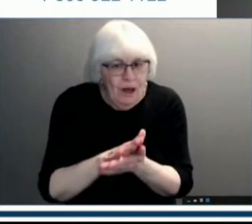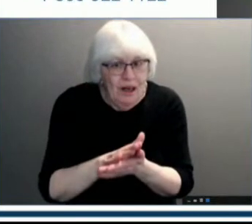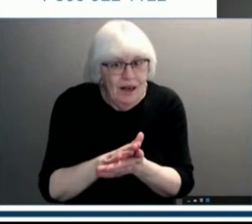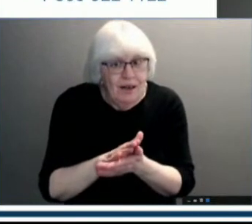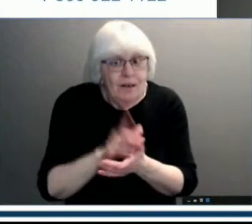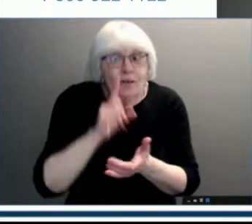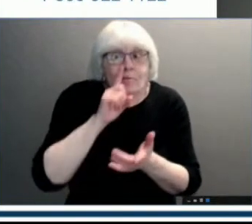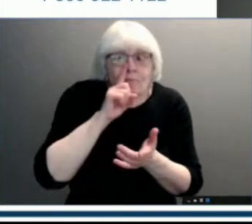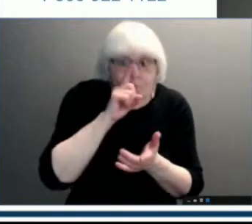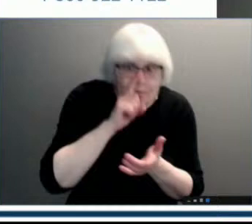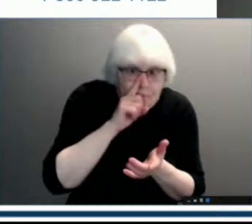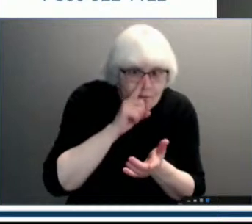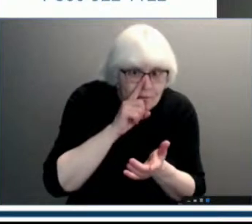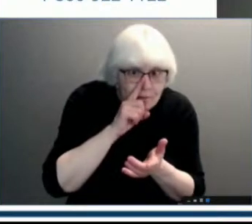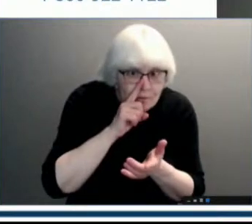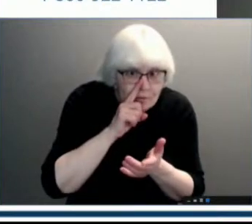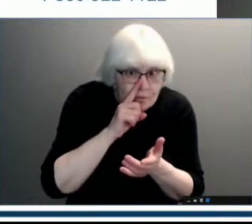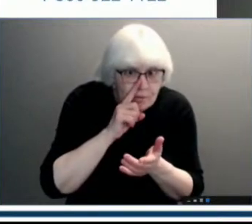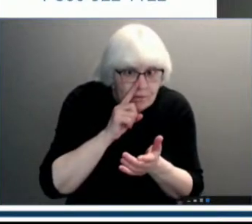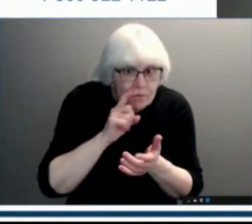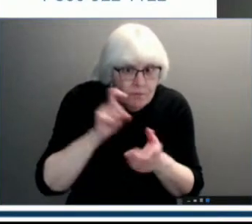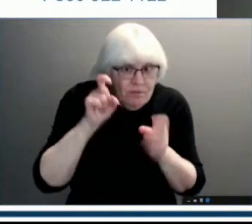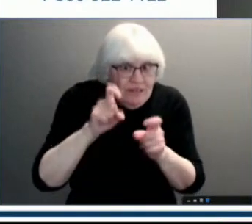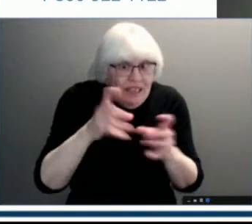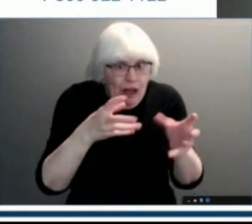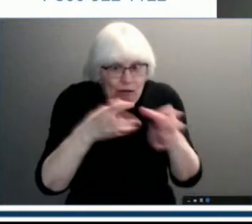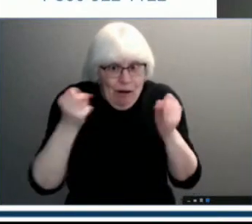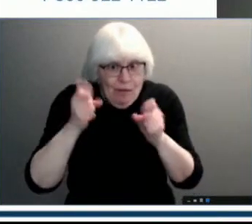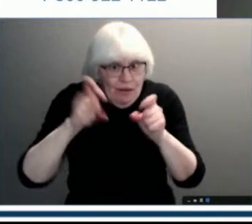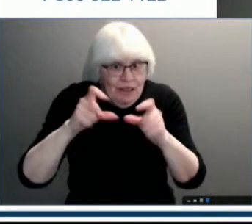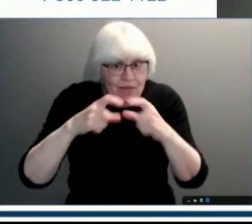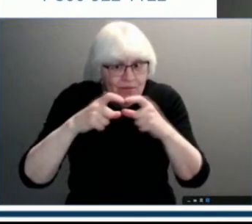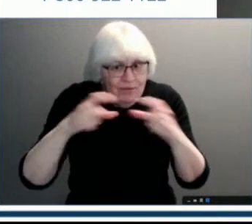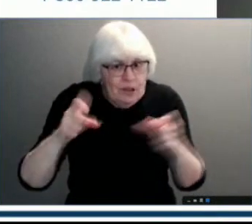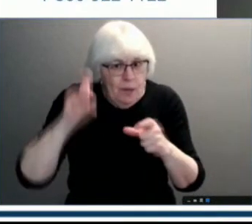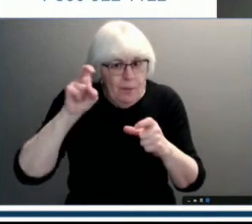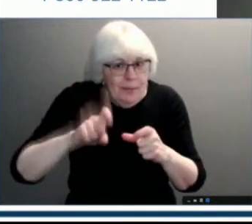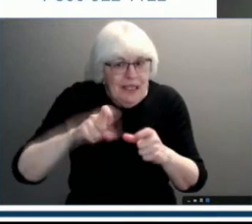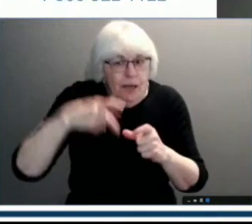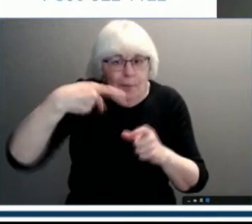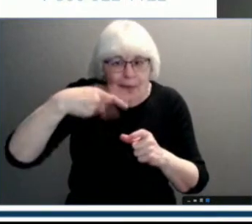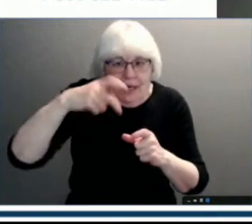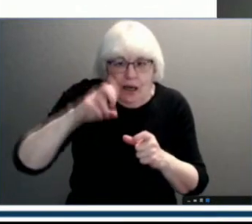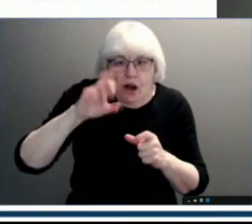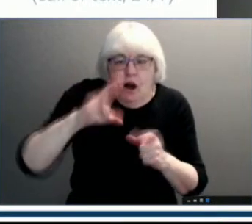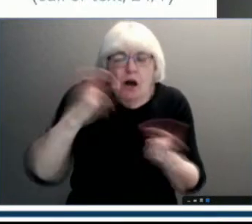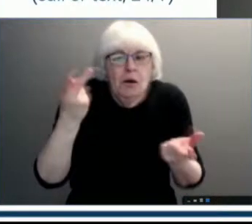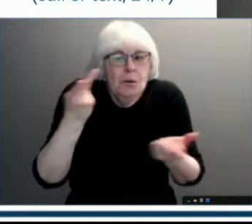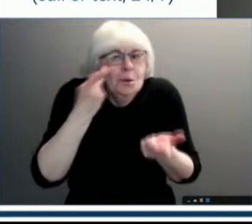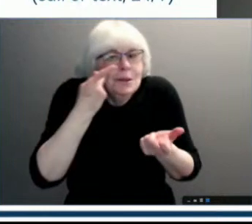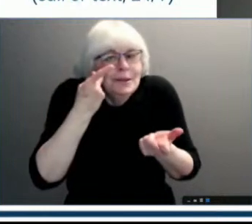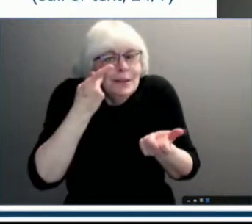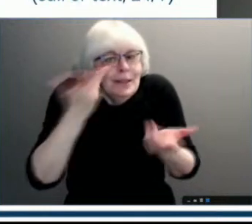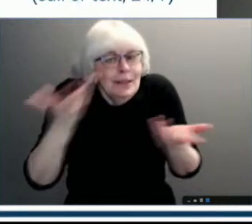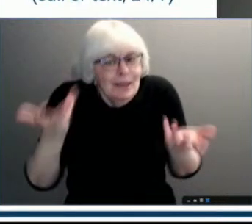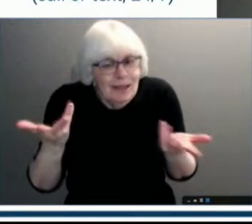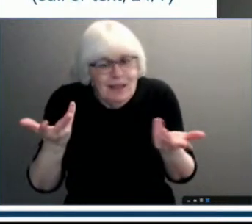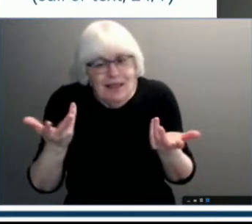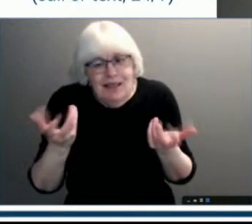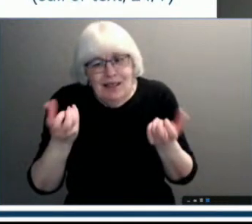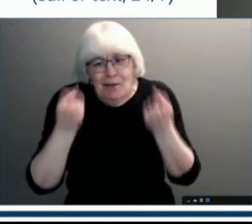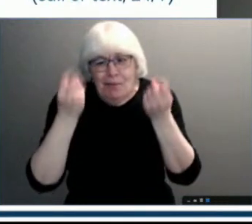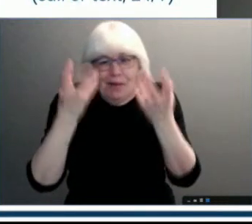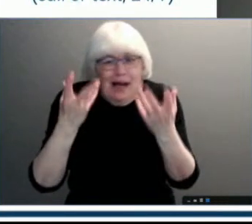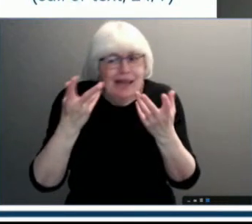for PCR testing or rapid testing, and acknowledging that there's lots of places around, whether it's schools or out in